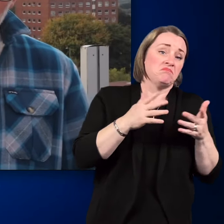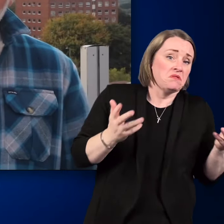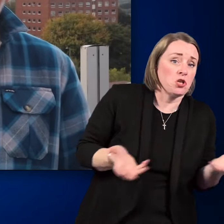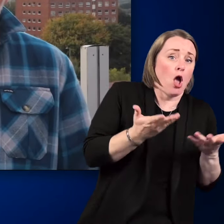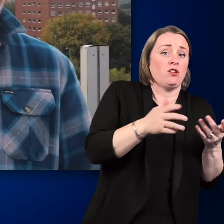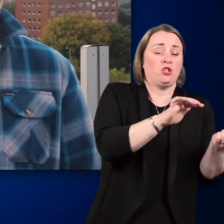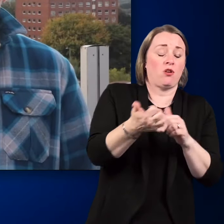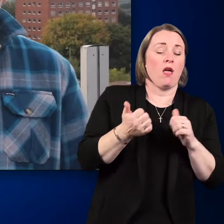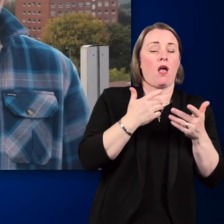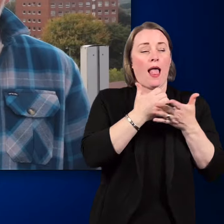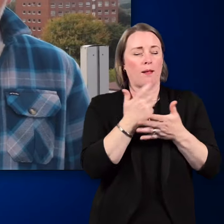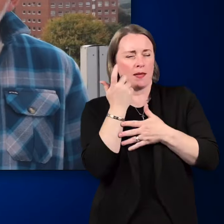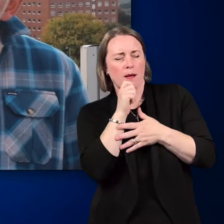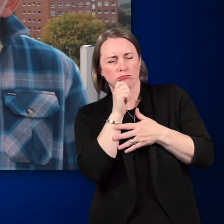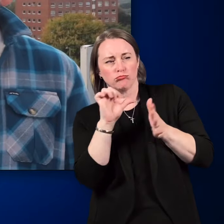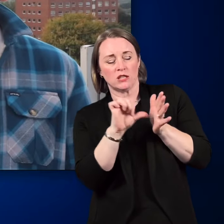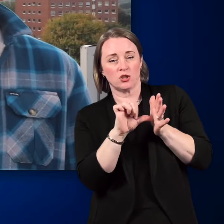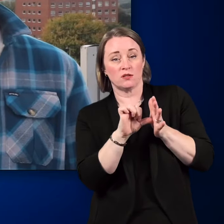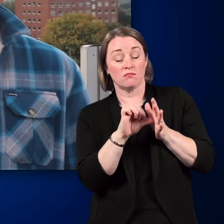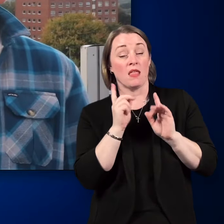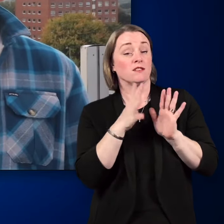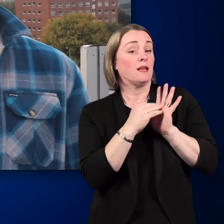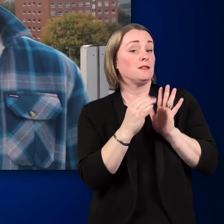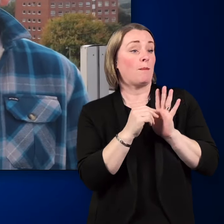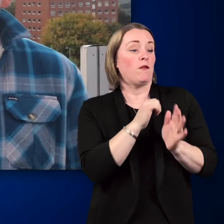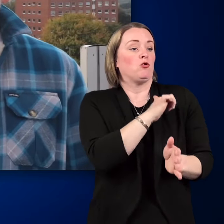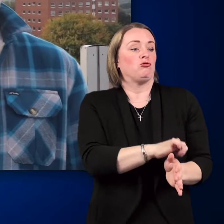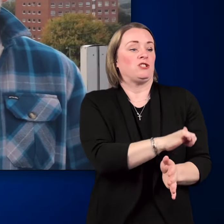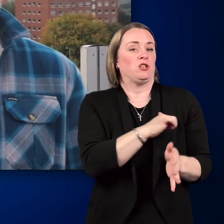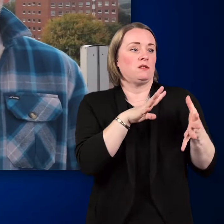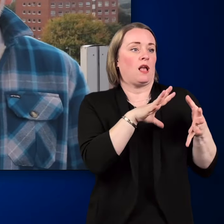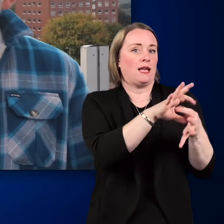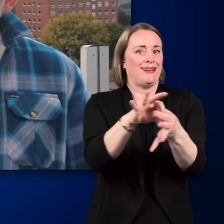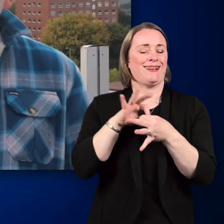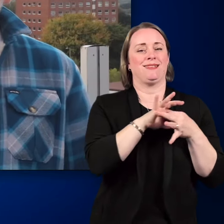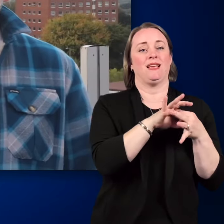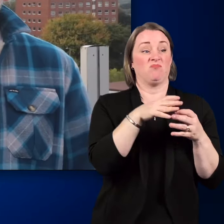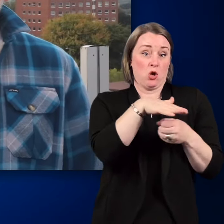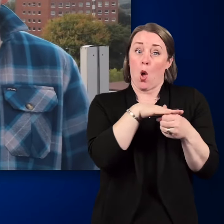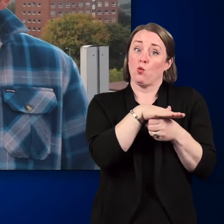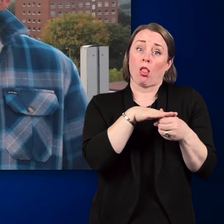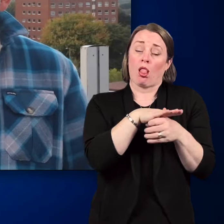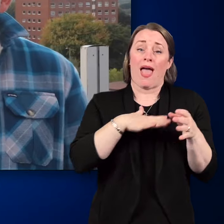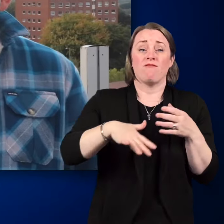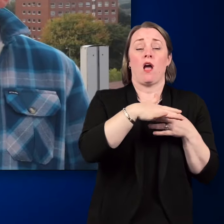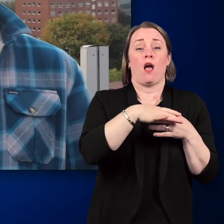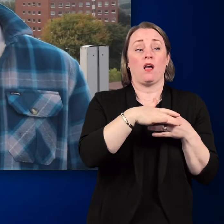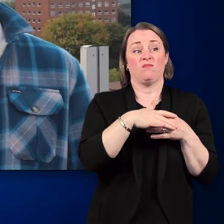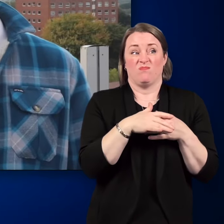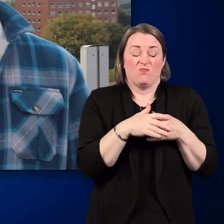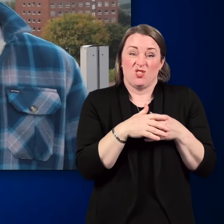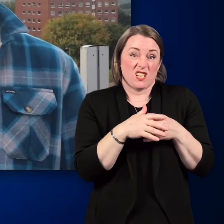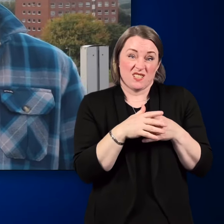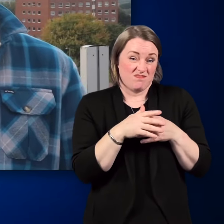think through issues. That's just an example of Christians connecting at a local, perhaps